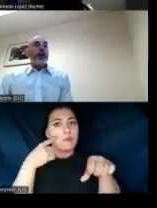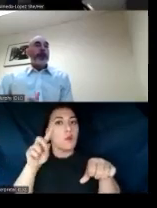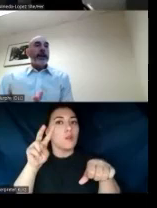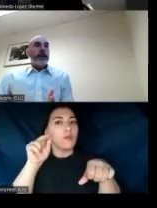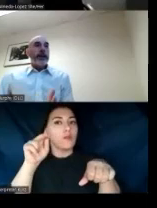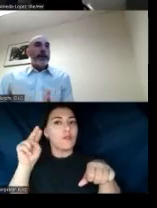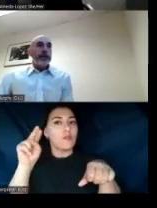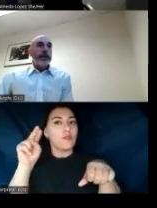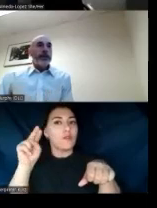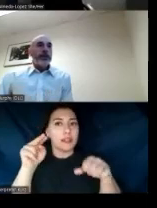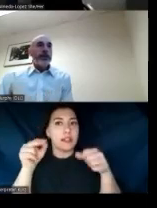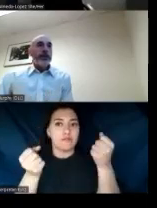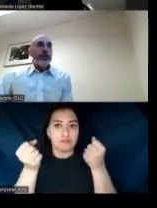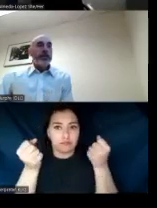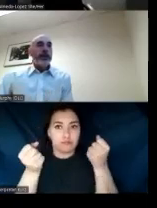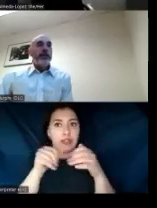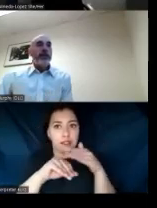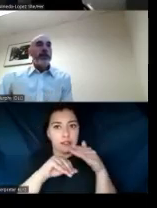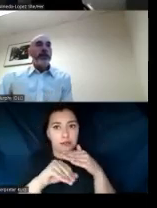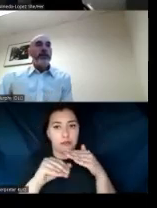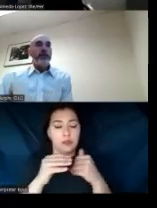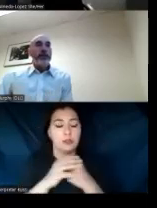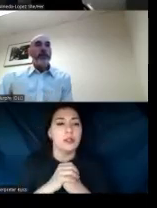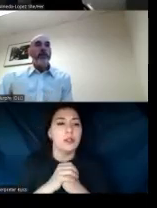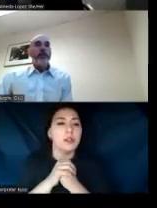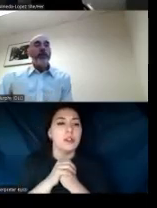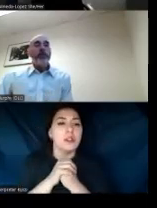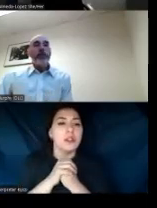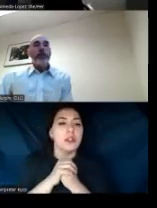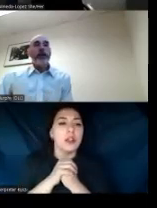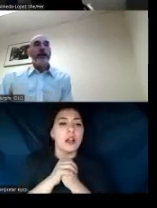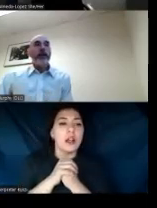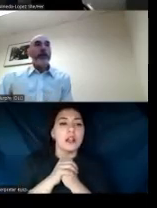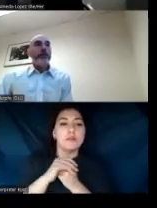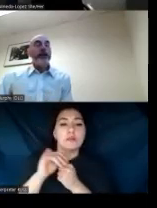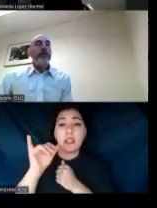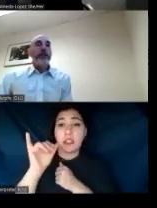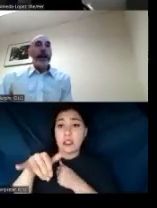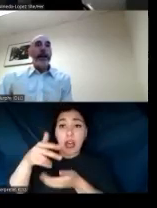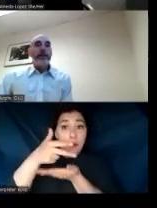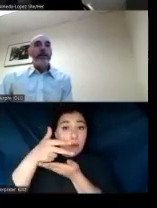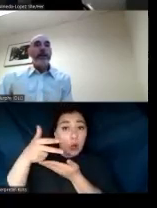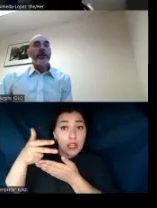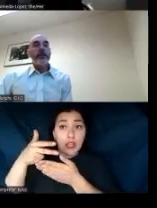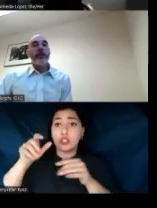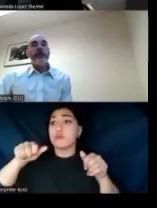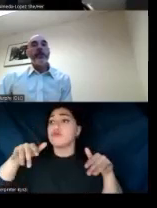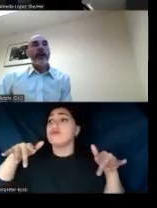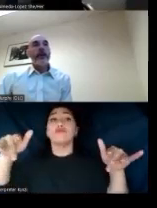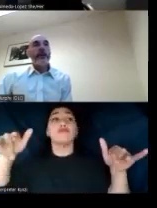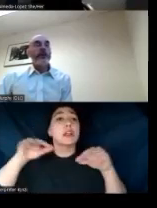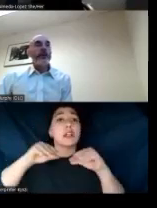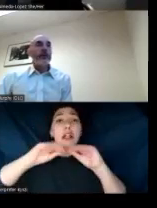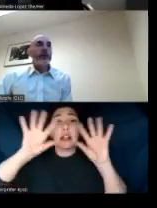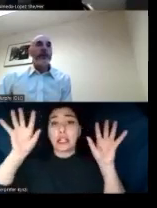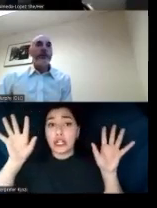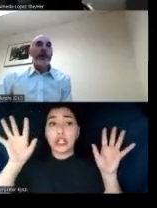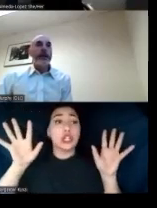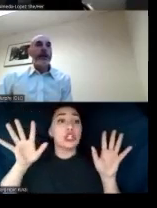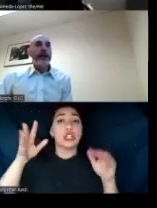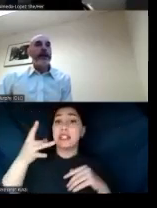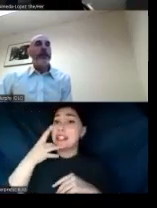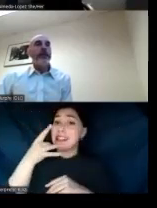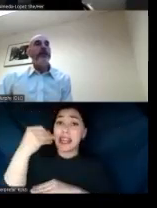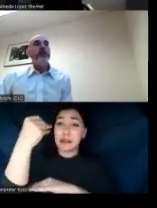The parking area, should be clear. It should be reasonably well lit. It should be flat. It should be clear of gravel. It should be clear of